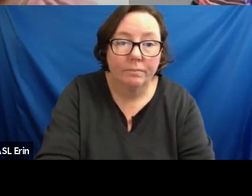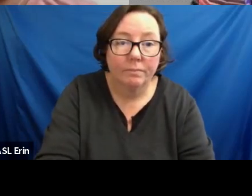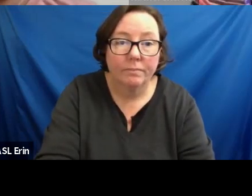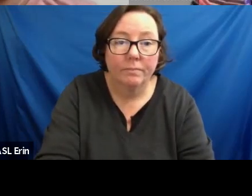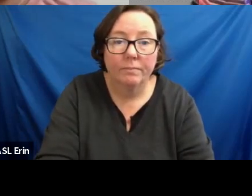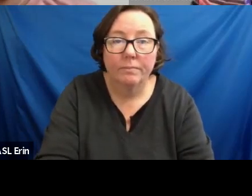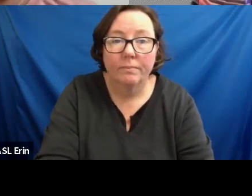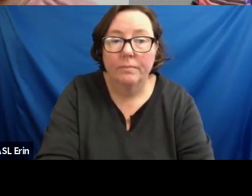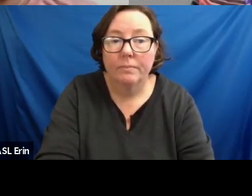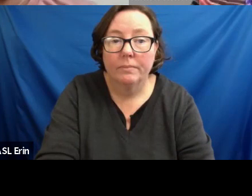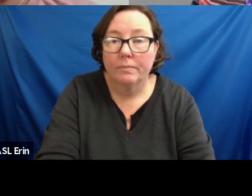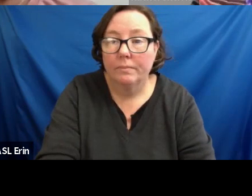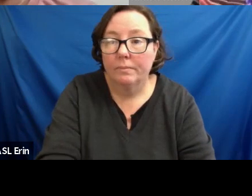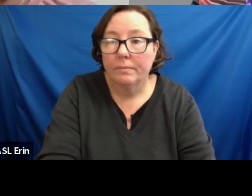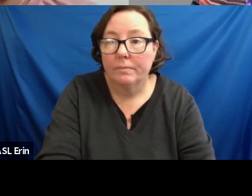So we're happy to